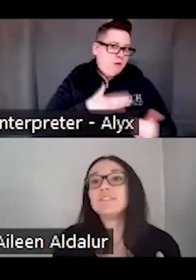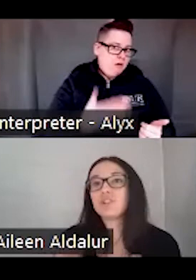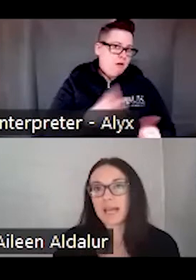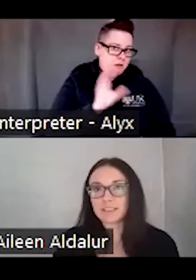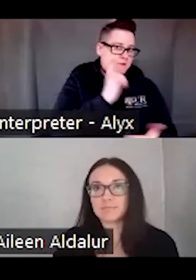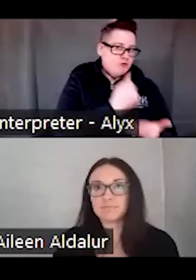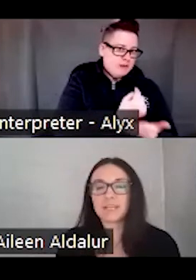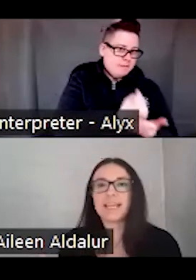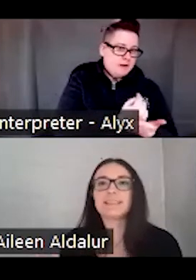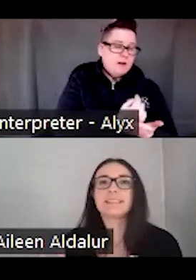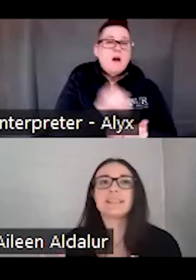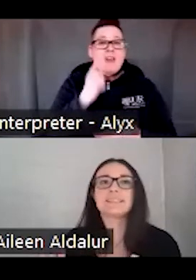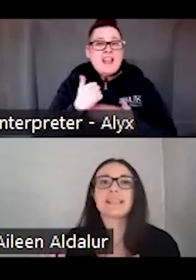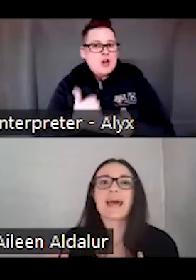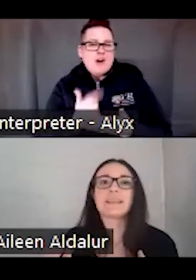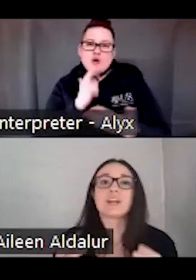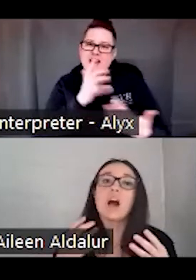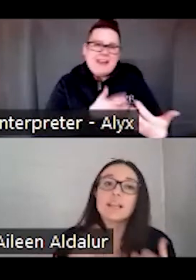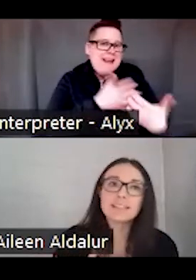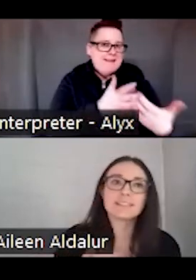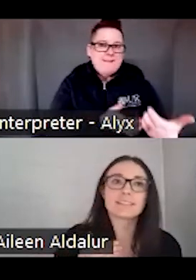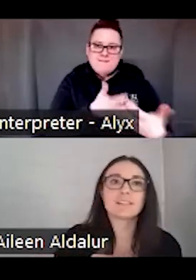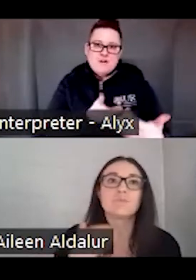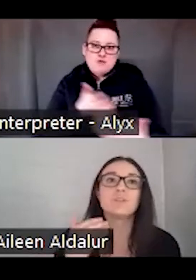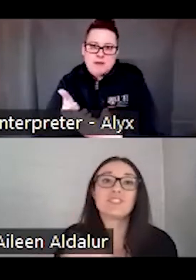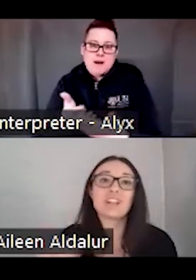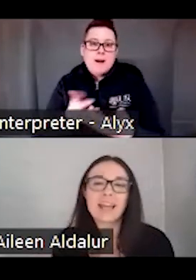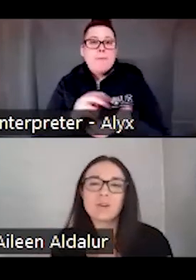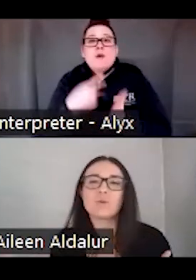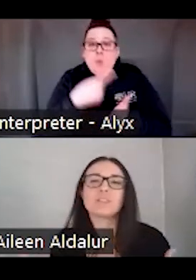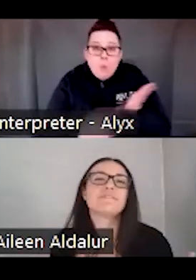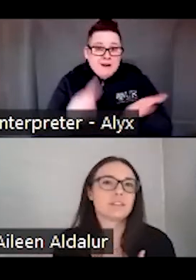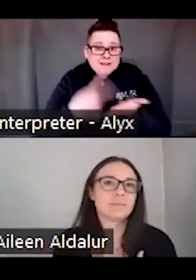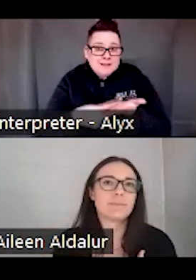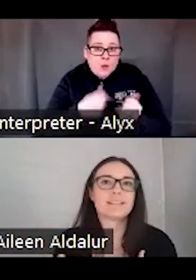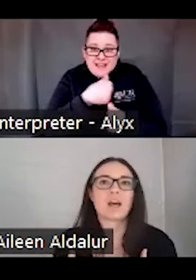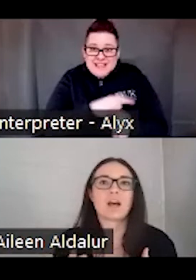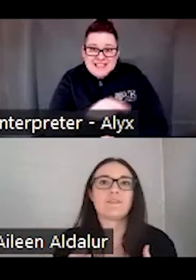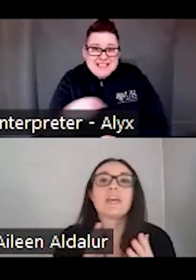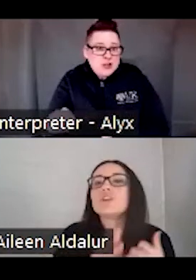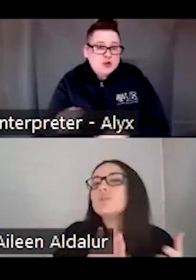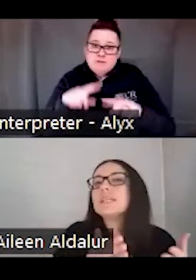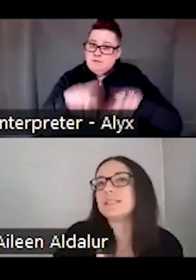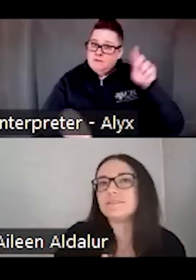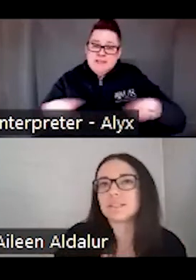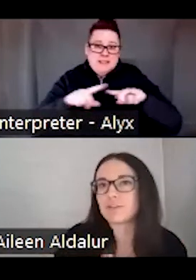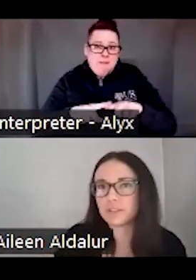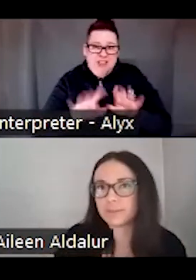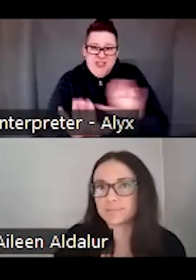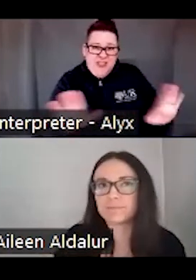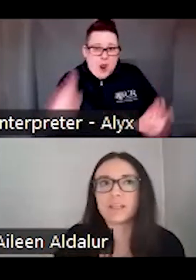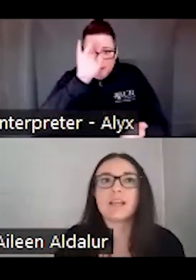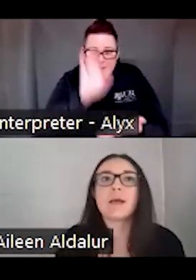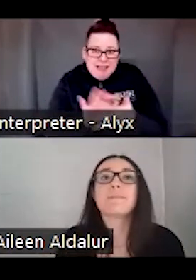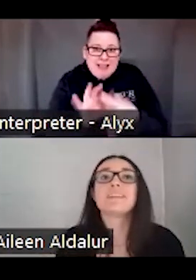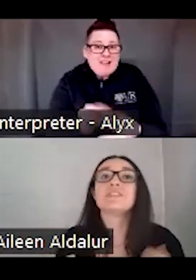is individualized in the sense that the content discussed with each client will differ based on their unique beliefs about